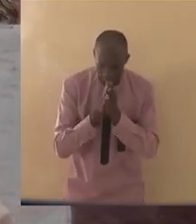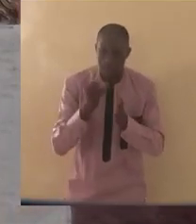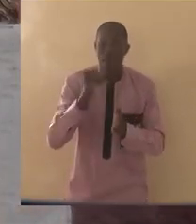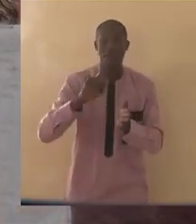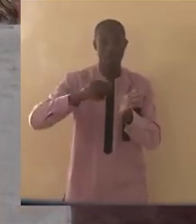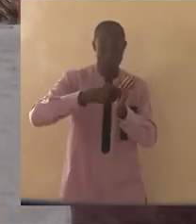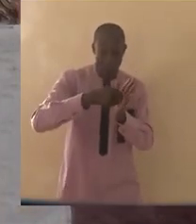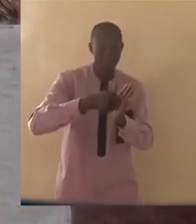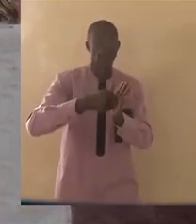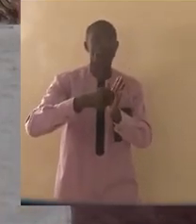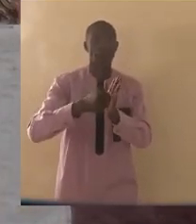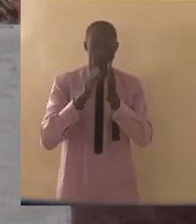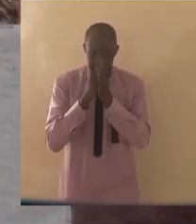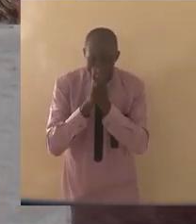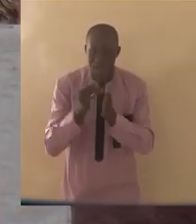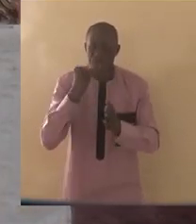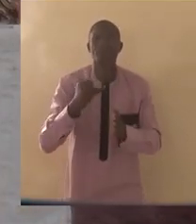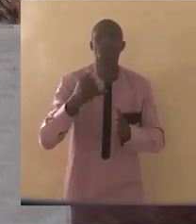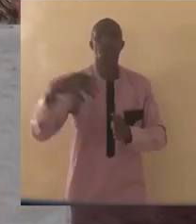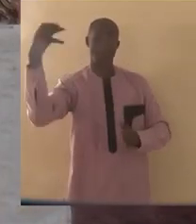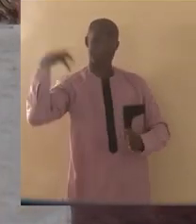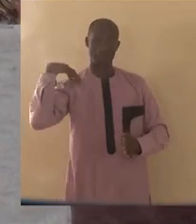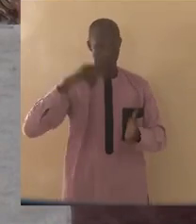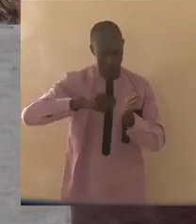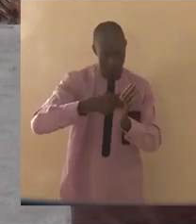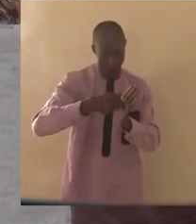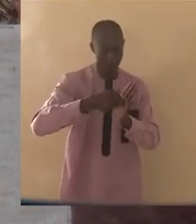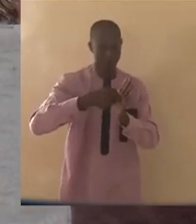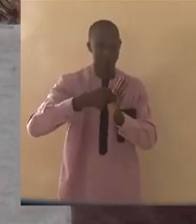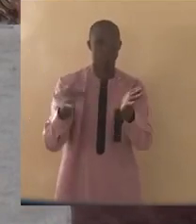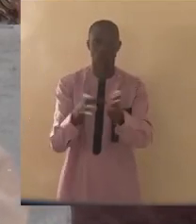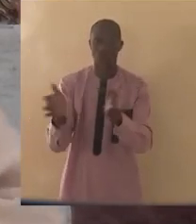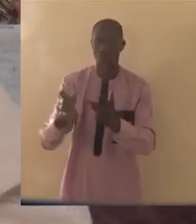Prayer is the master key.